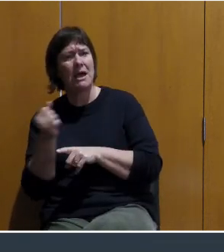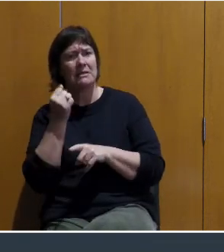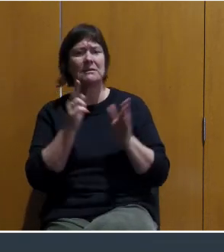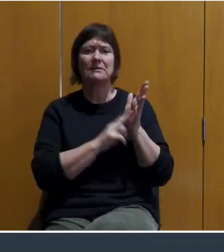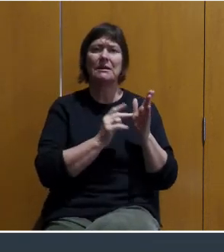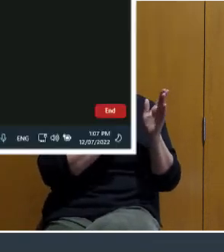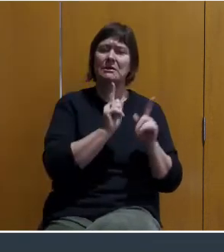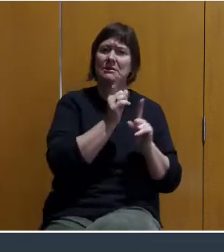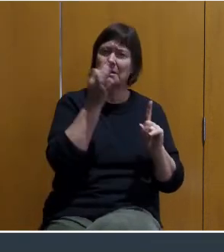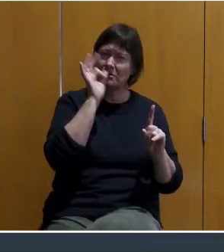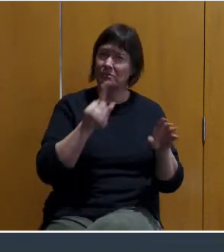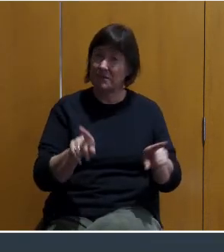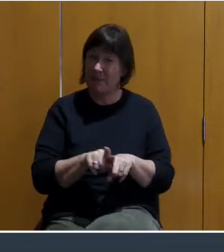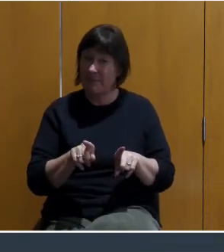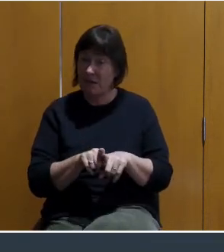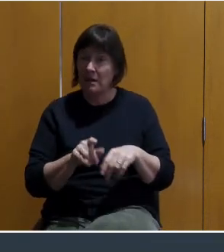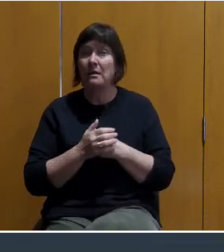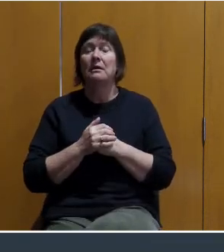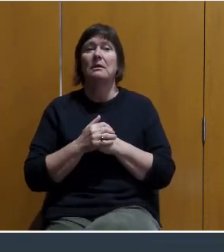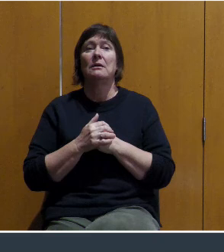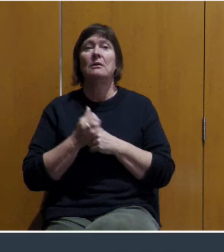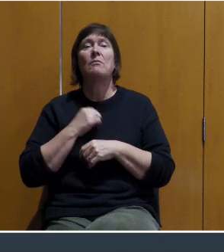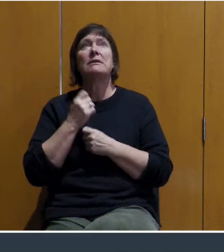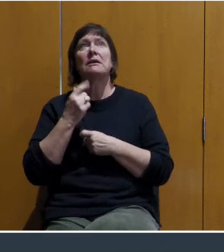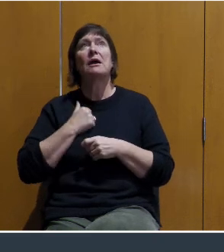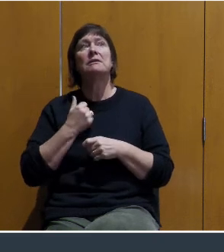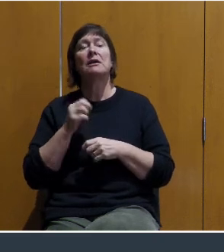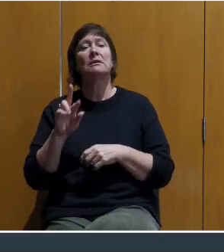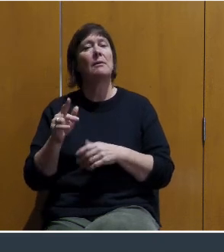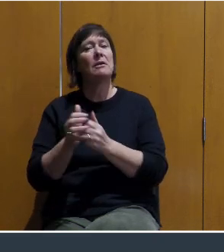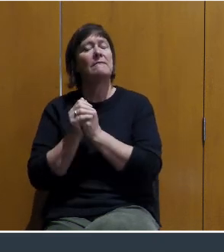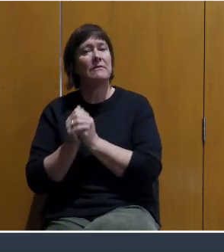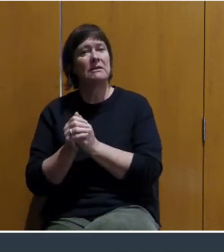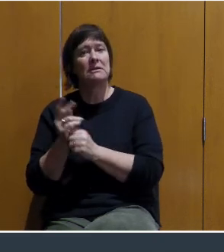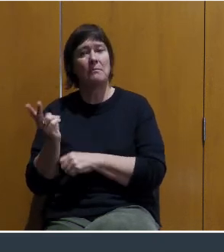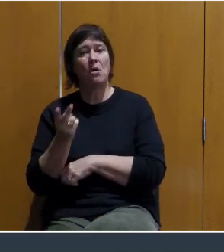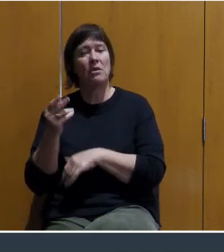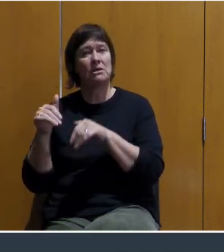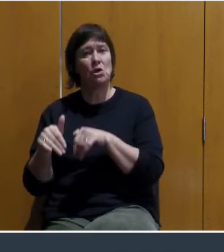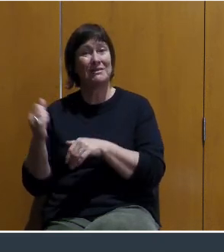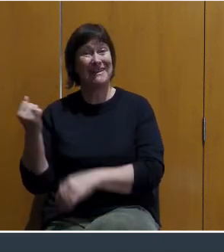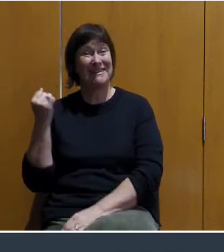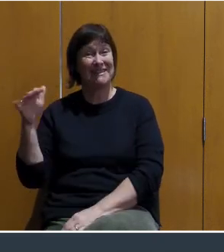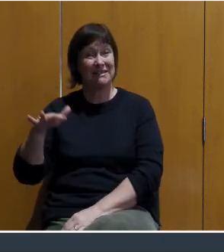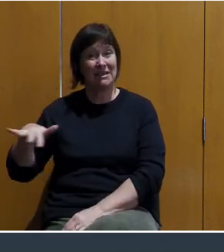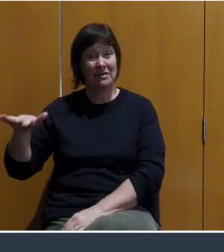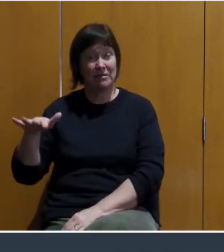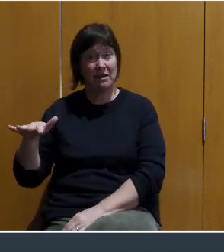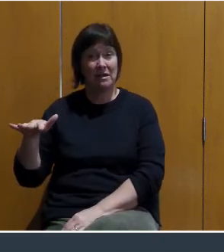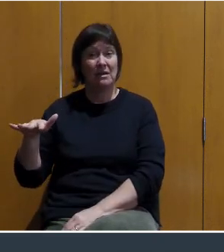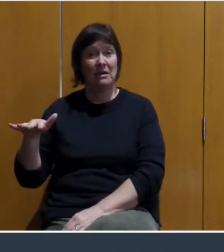Yeah, my understanding, I had a couple of friends who had dogs in Hastings, and there is a paucity